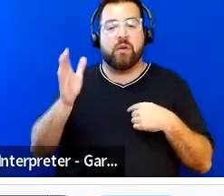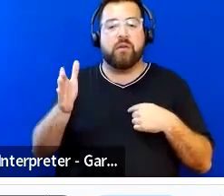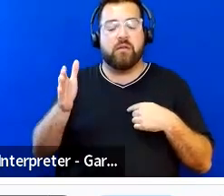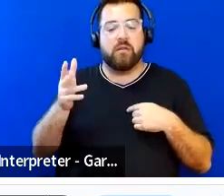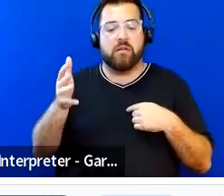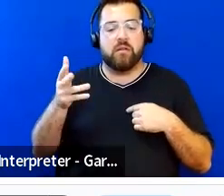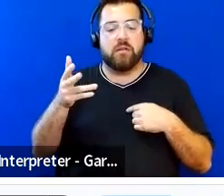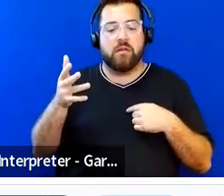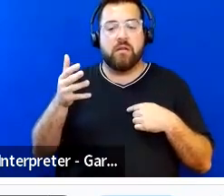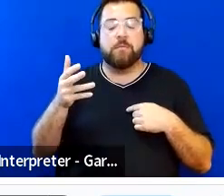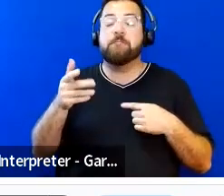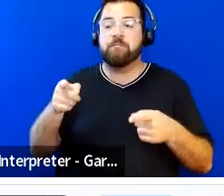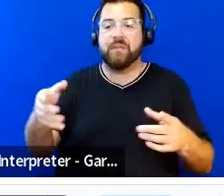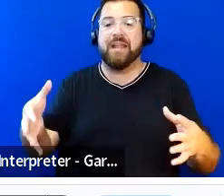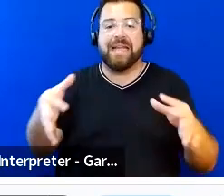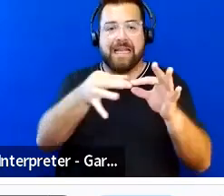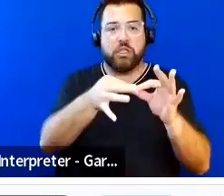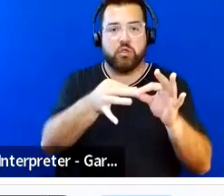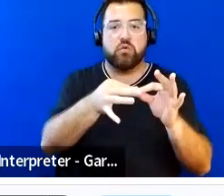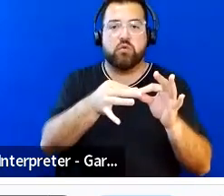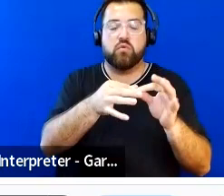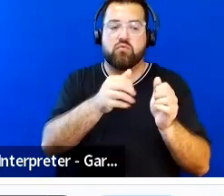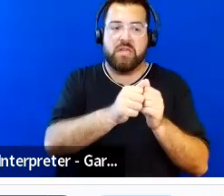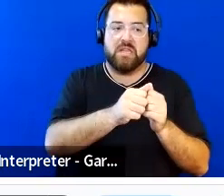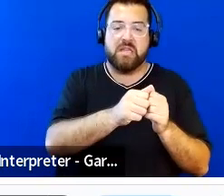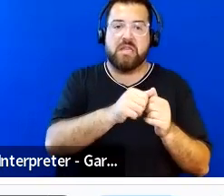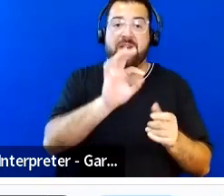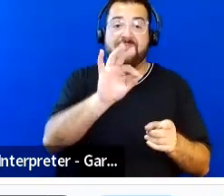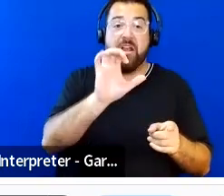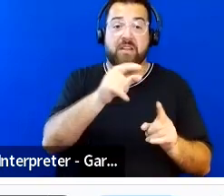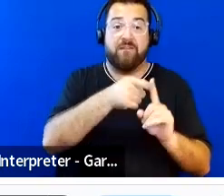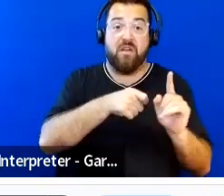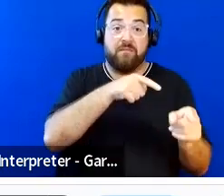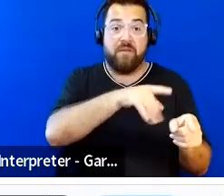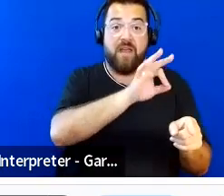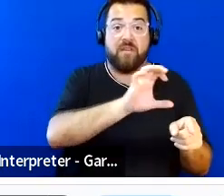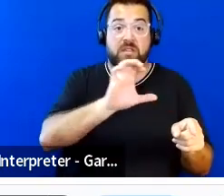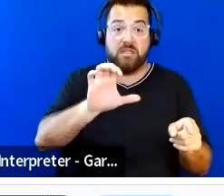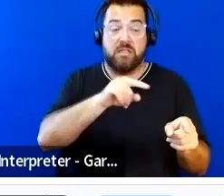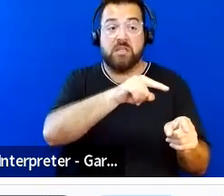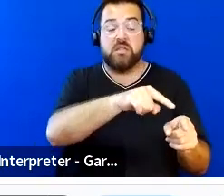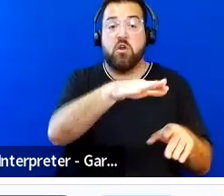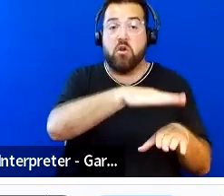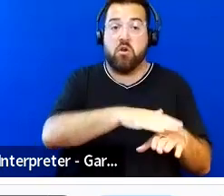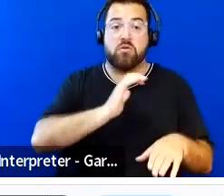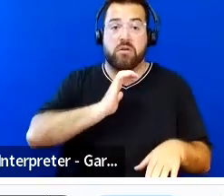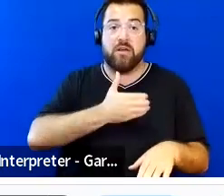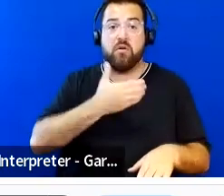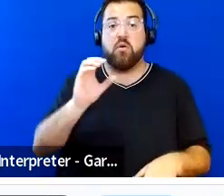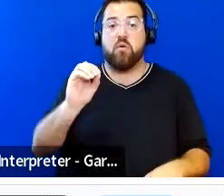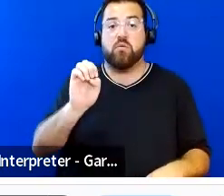connect you with one of our faculty at Fresno City College who is on our OER work